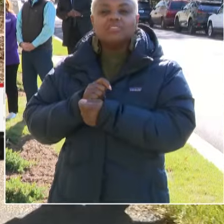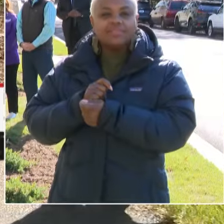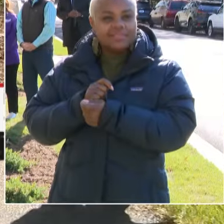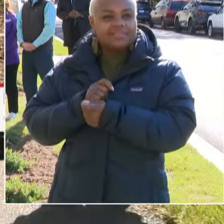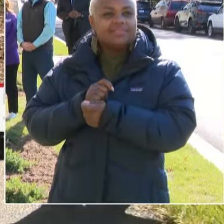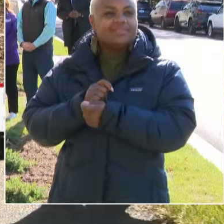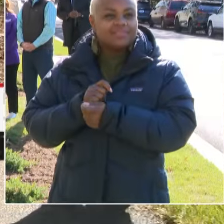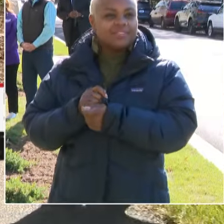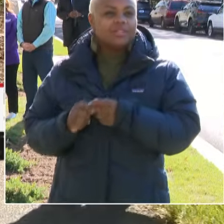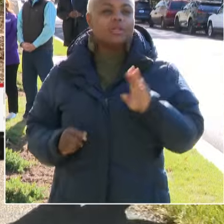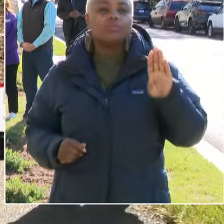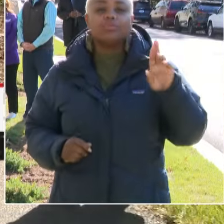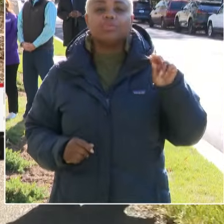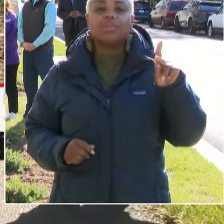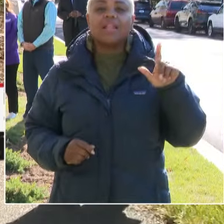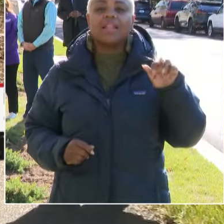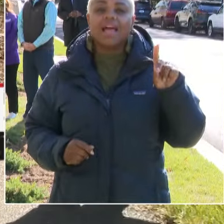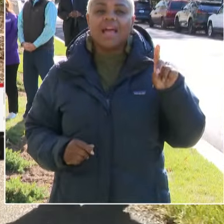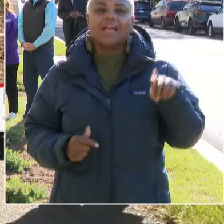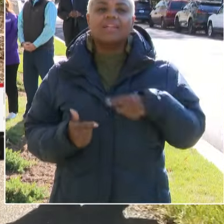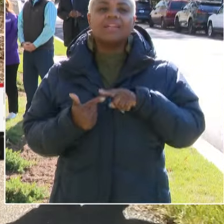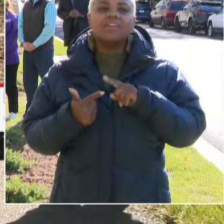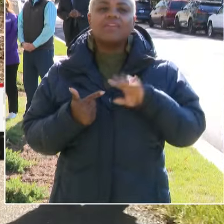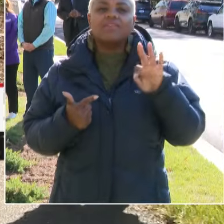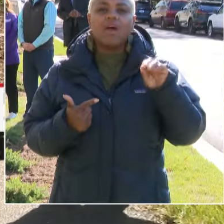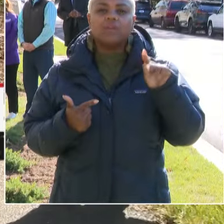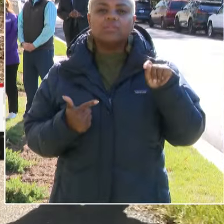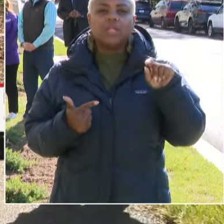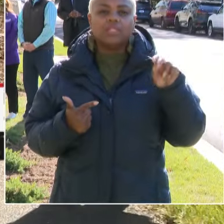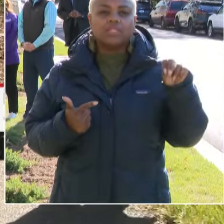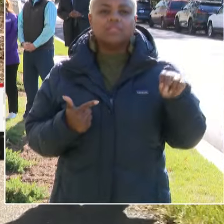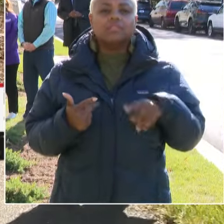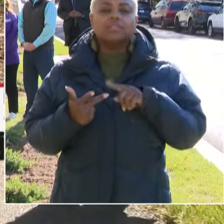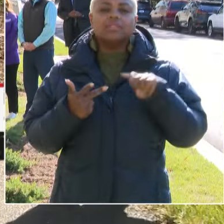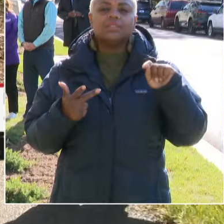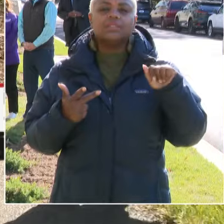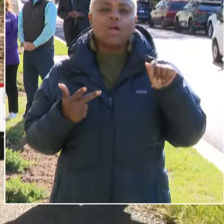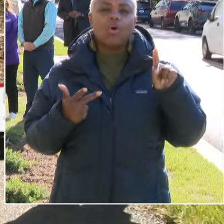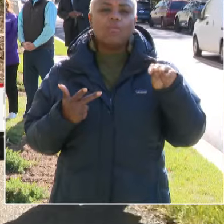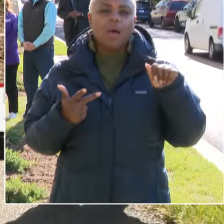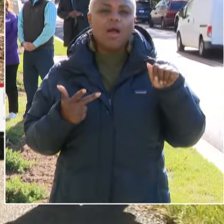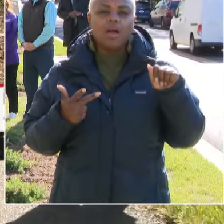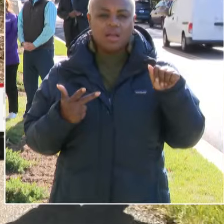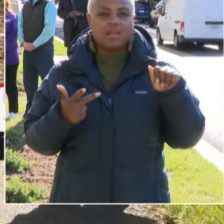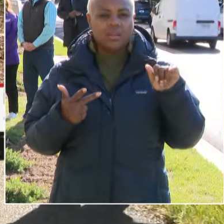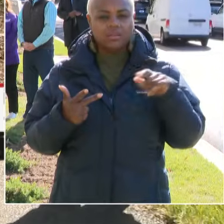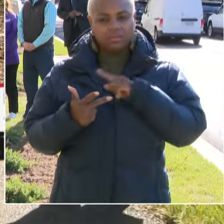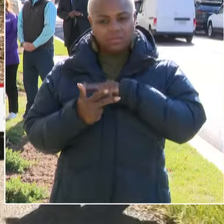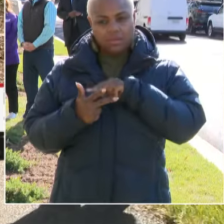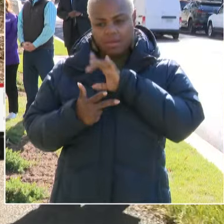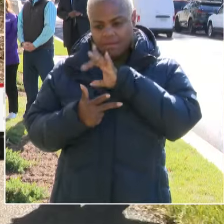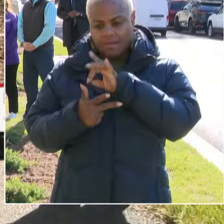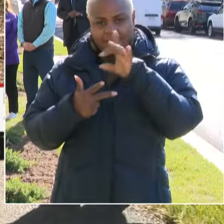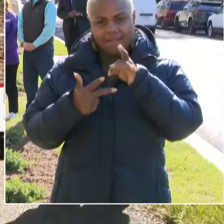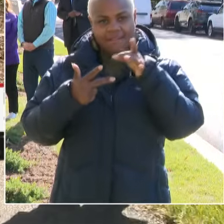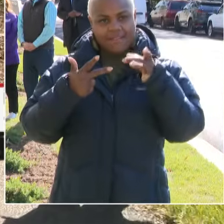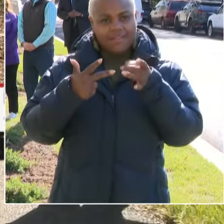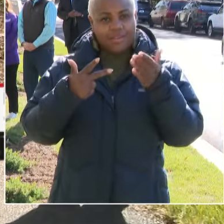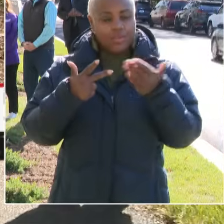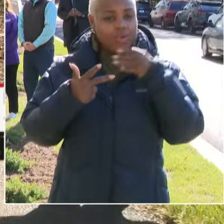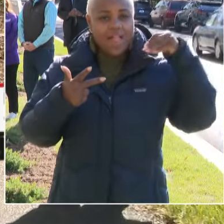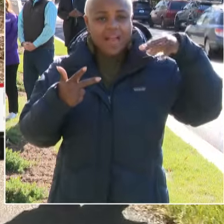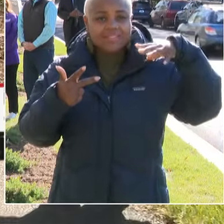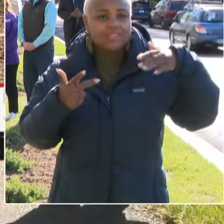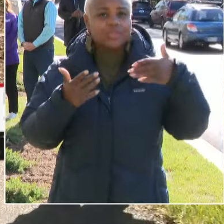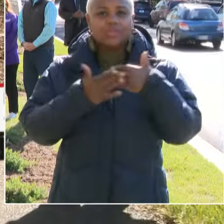and Takoma with a safer, more direct route for cyclists and pedestrians. This extension includes new lighting, landscaping, traffic